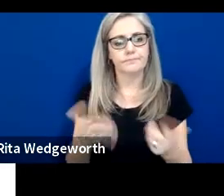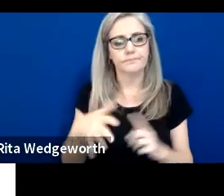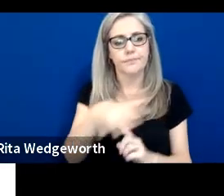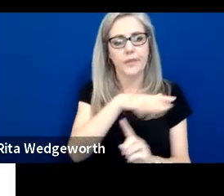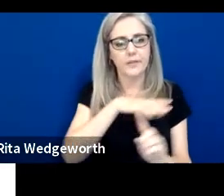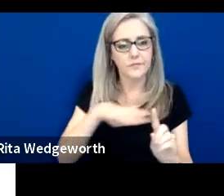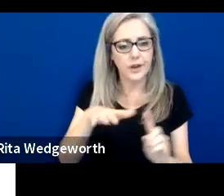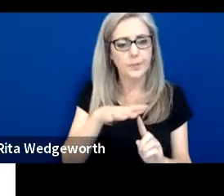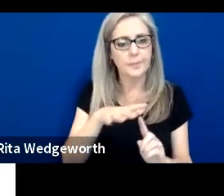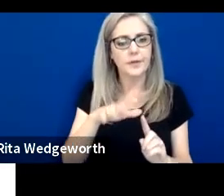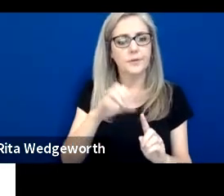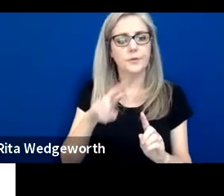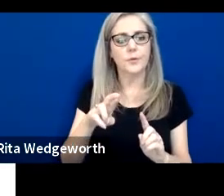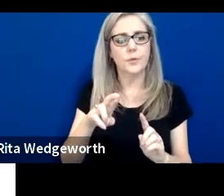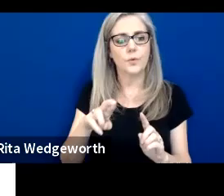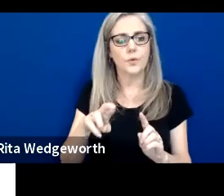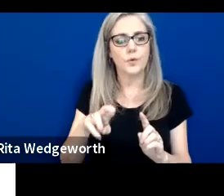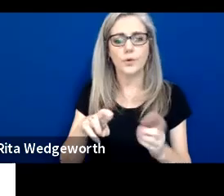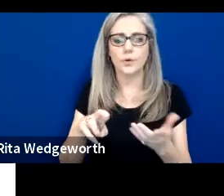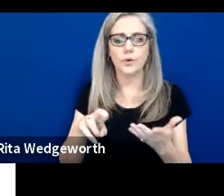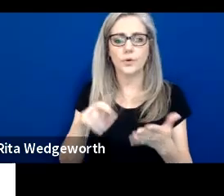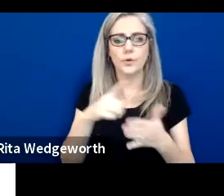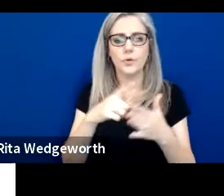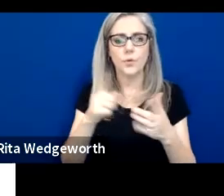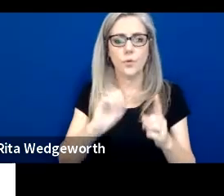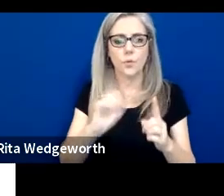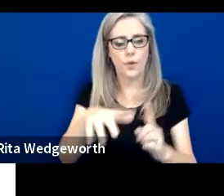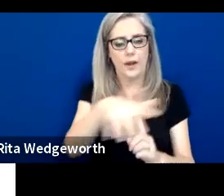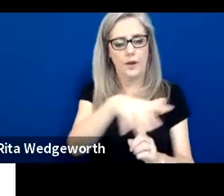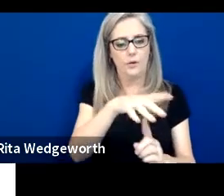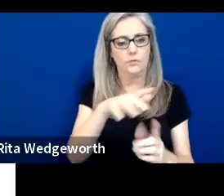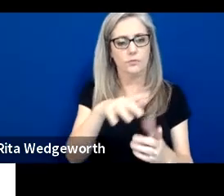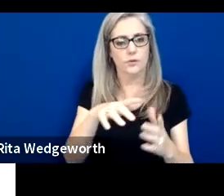environmental or social fabric that surrounds the park.